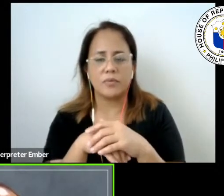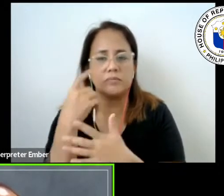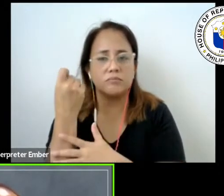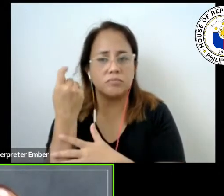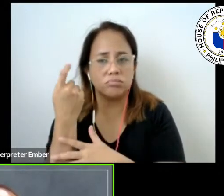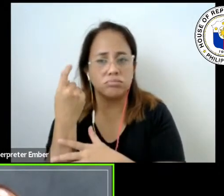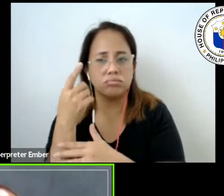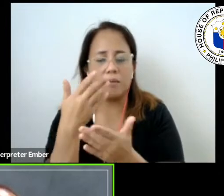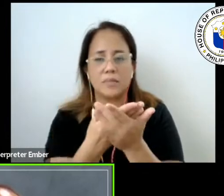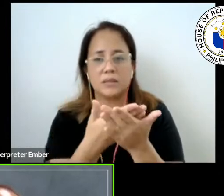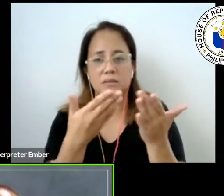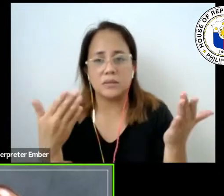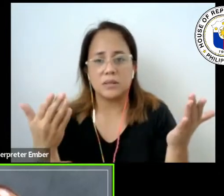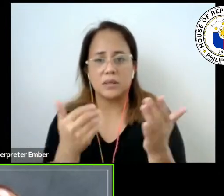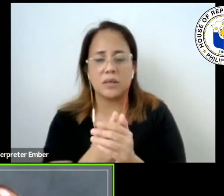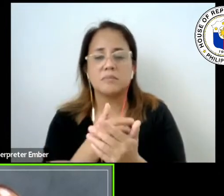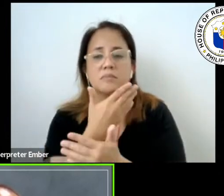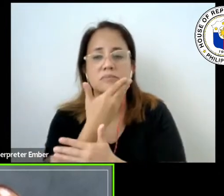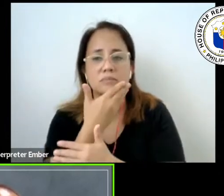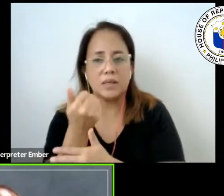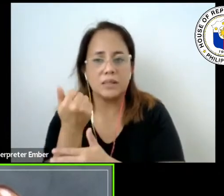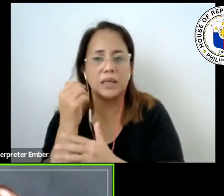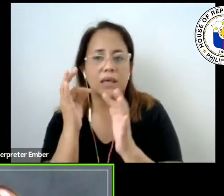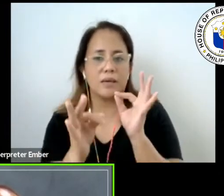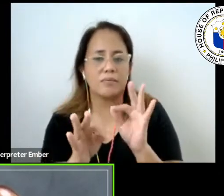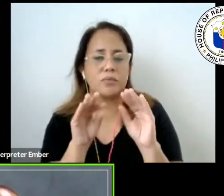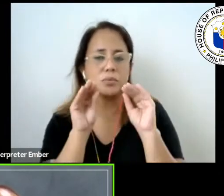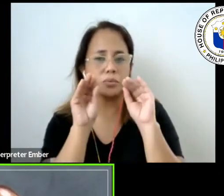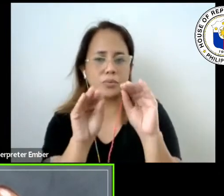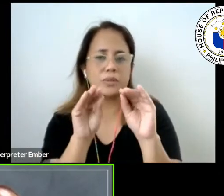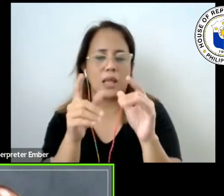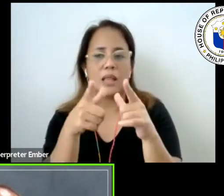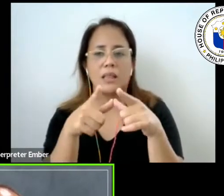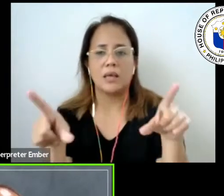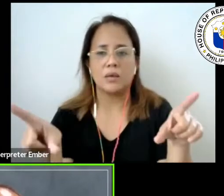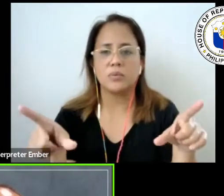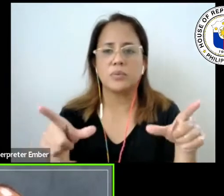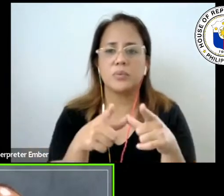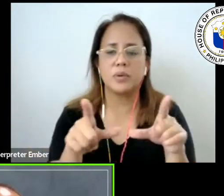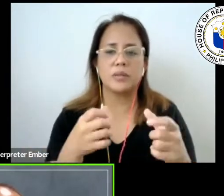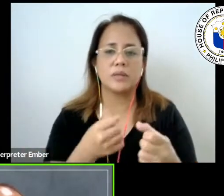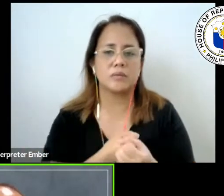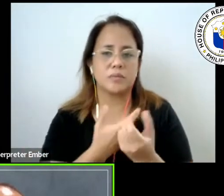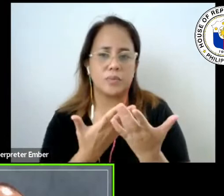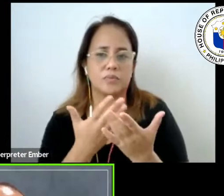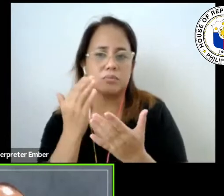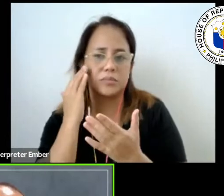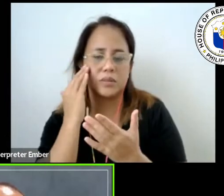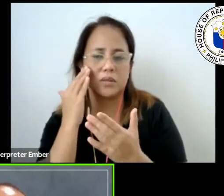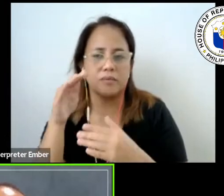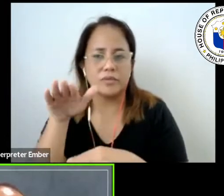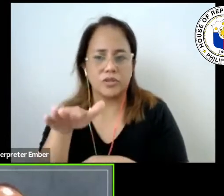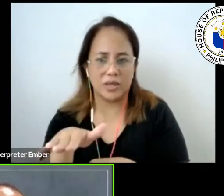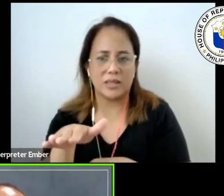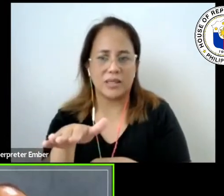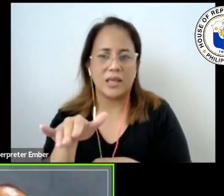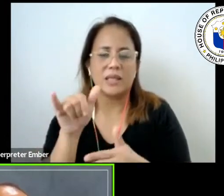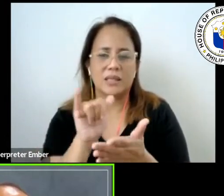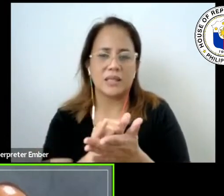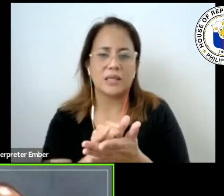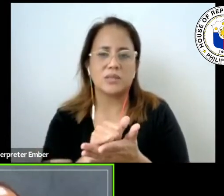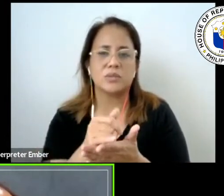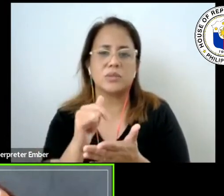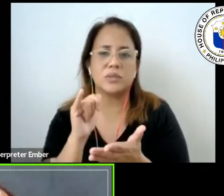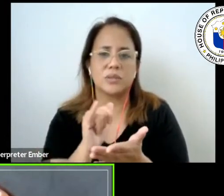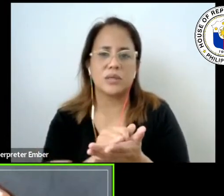understanding of material is better if you are taught in the language and of expression and thinking of the child. Yung po yung paniwala namin.